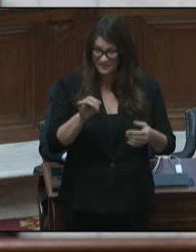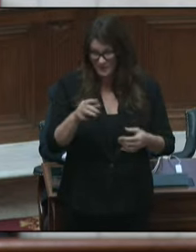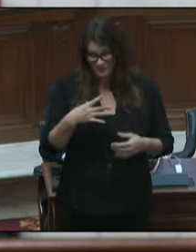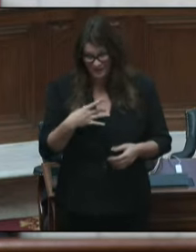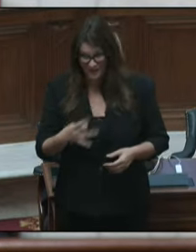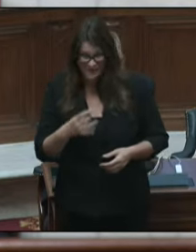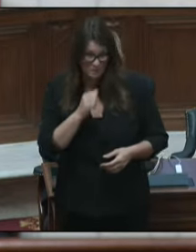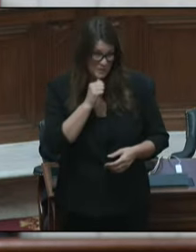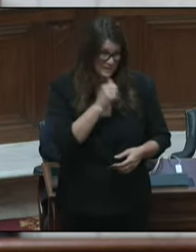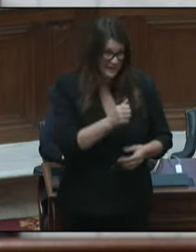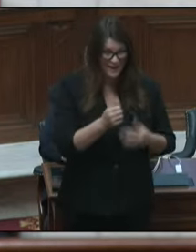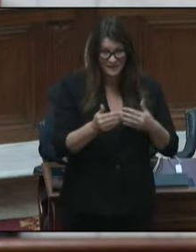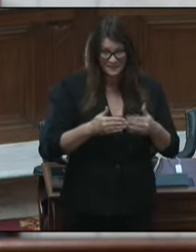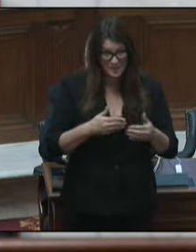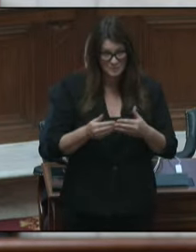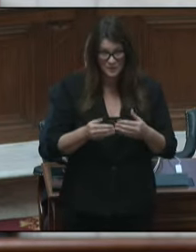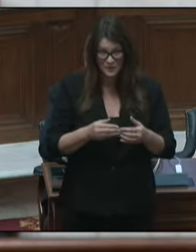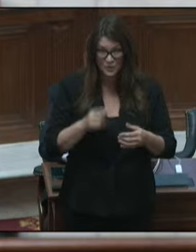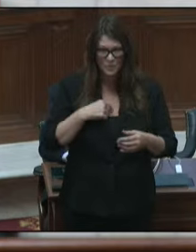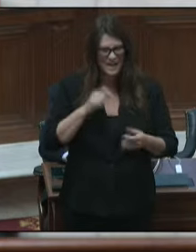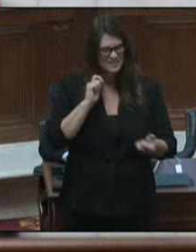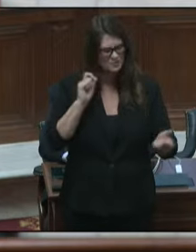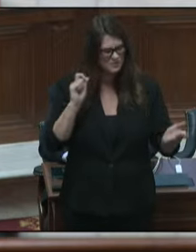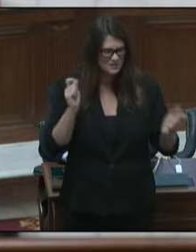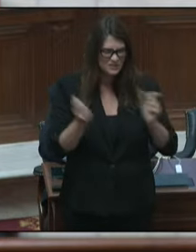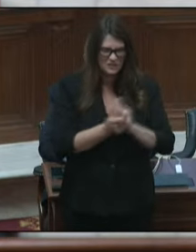didn't like it, we had to change our image.